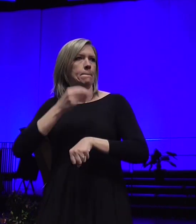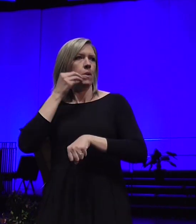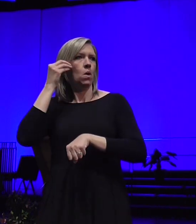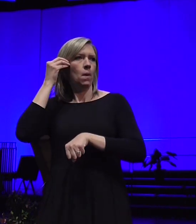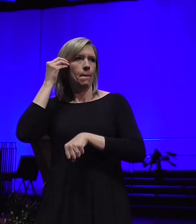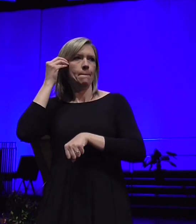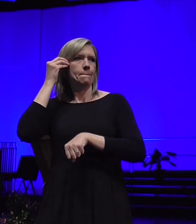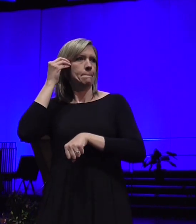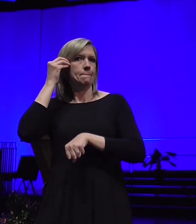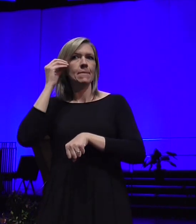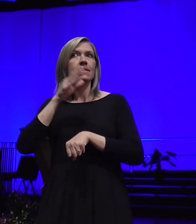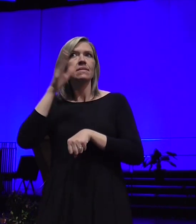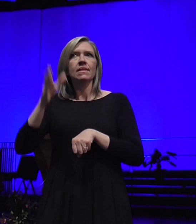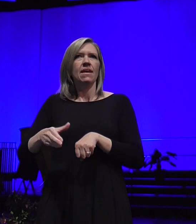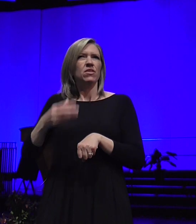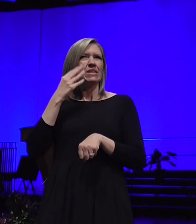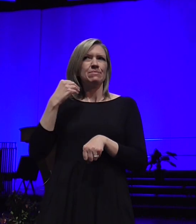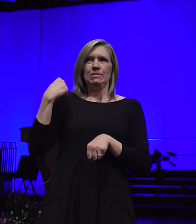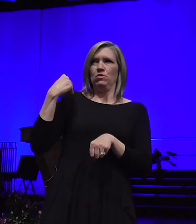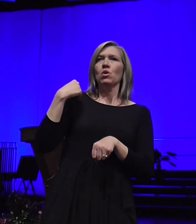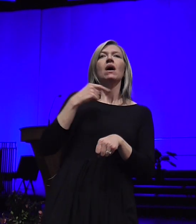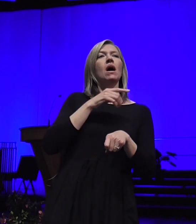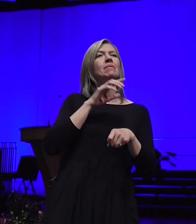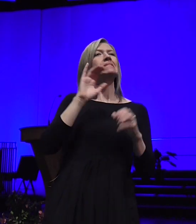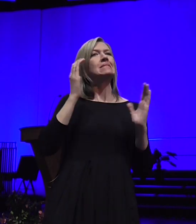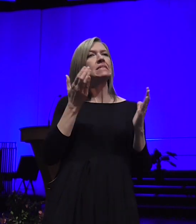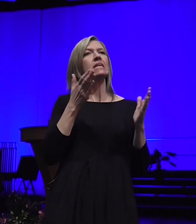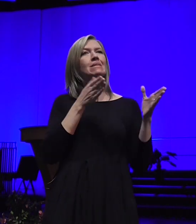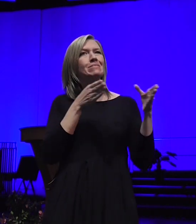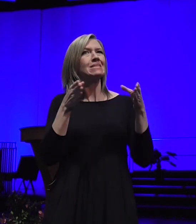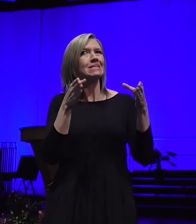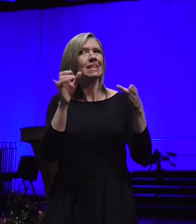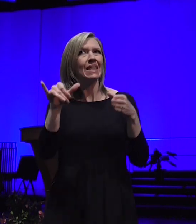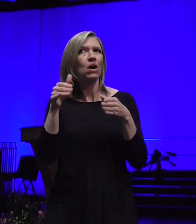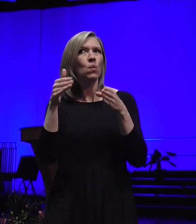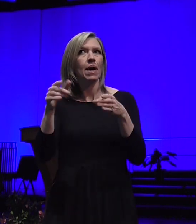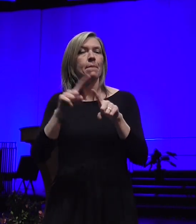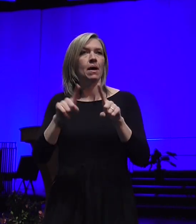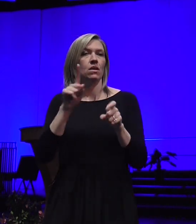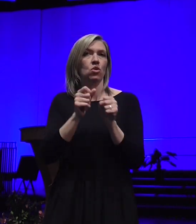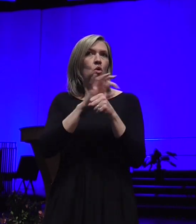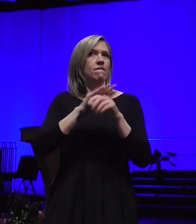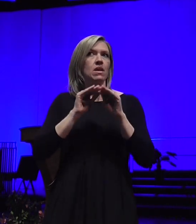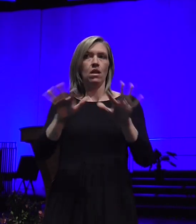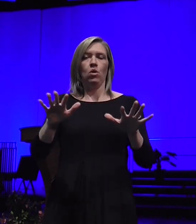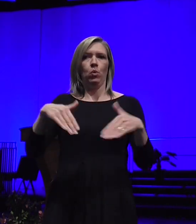that it never has before. It was heading there, but it really accelerated.